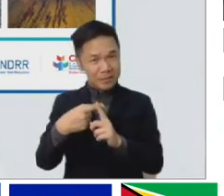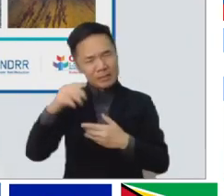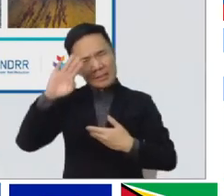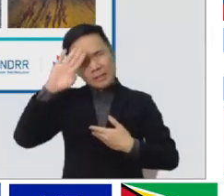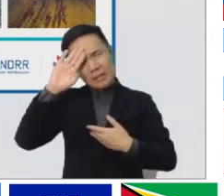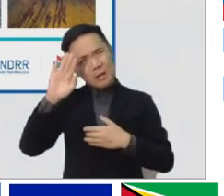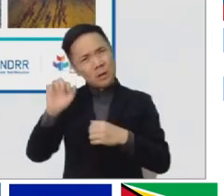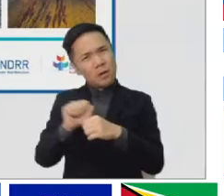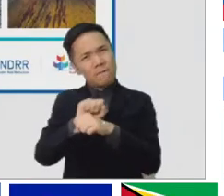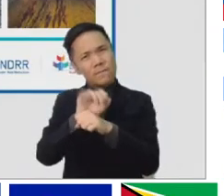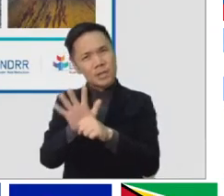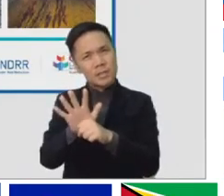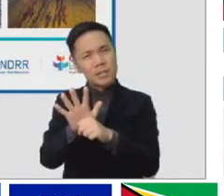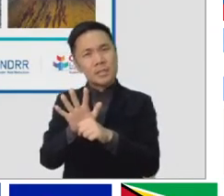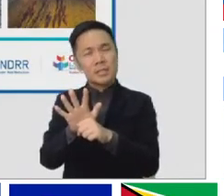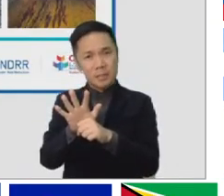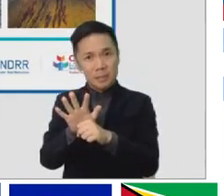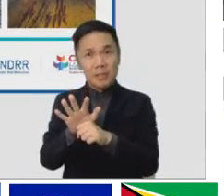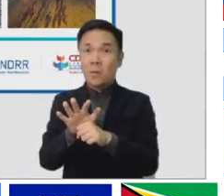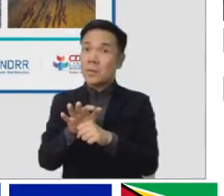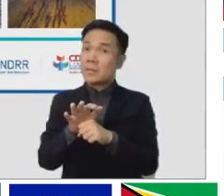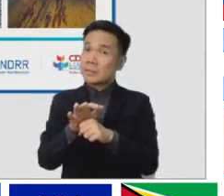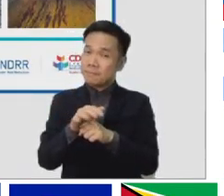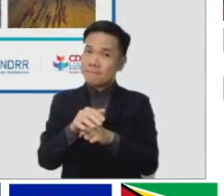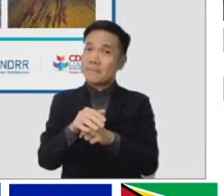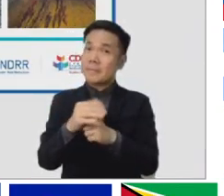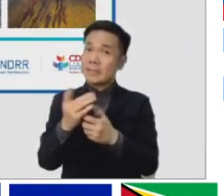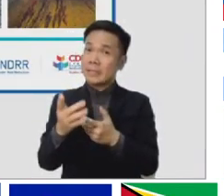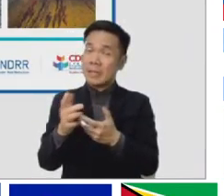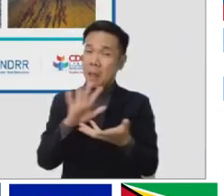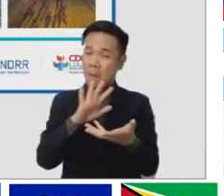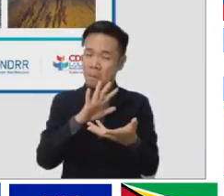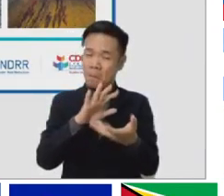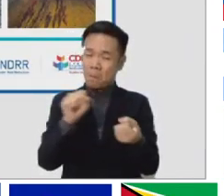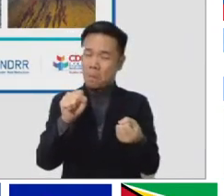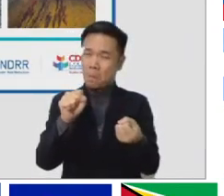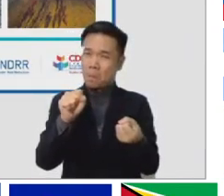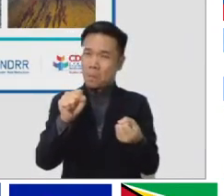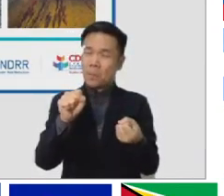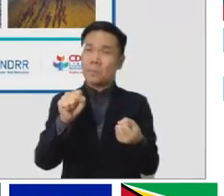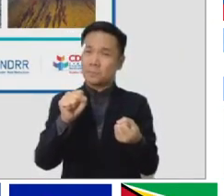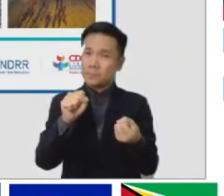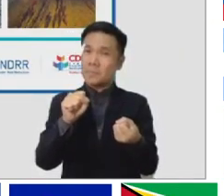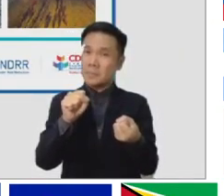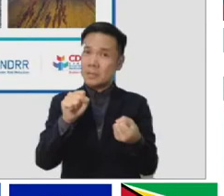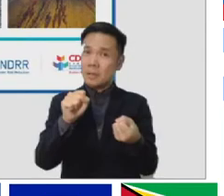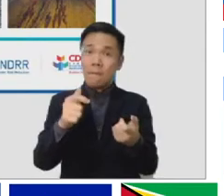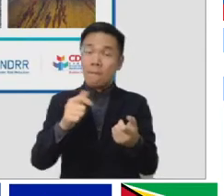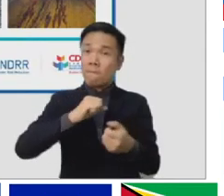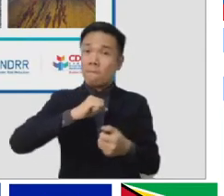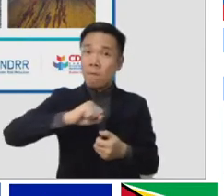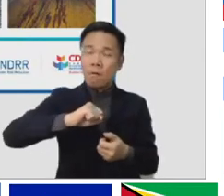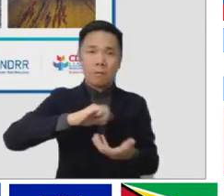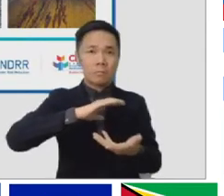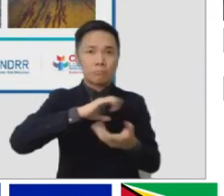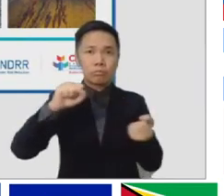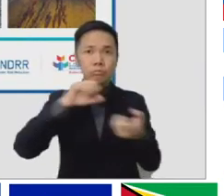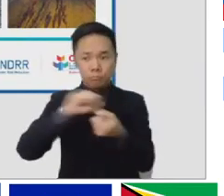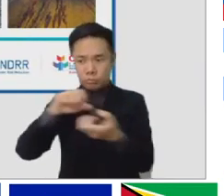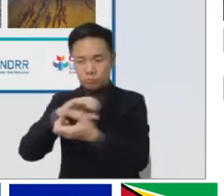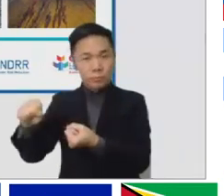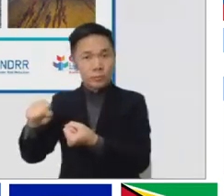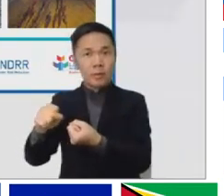lot of disasters were hit and for a short period of time, and also in terms of recovery